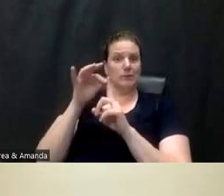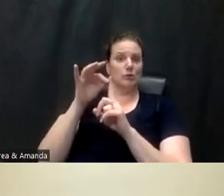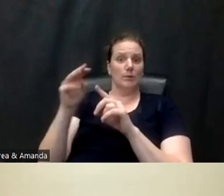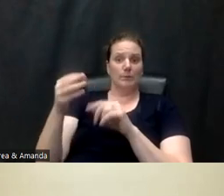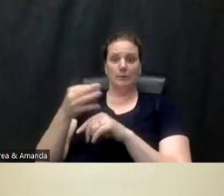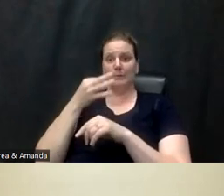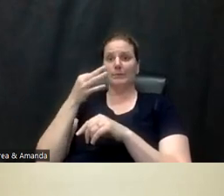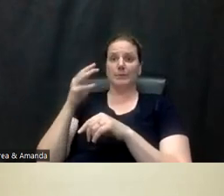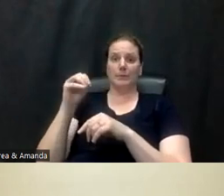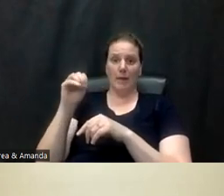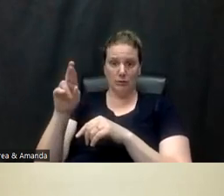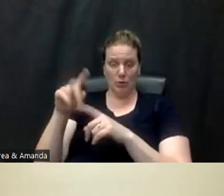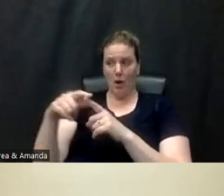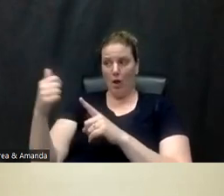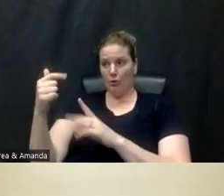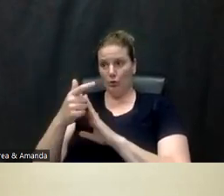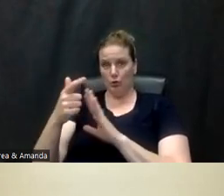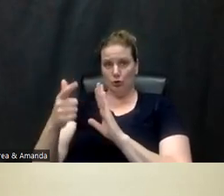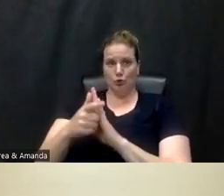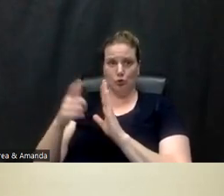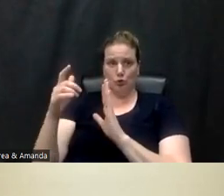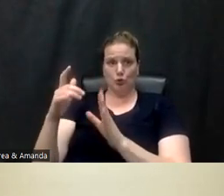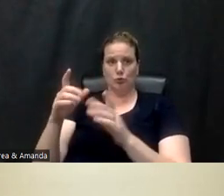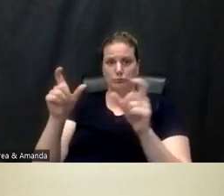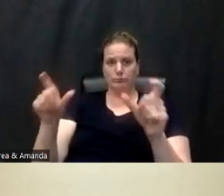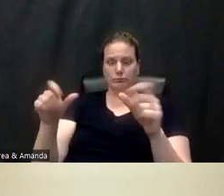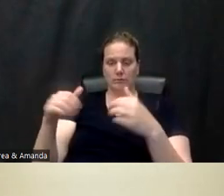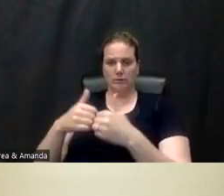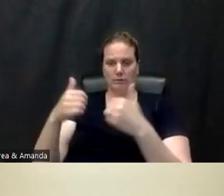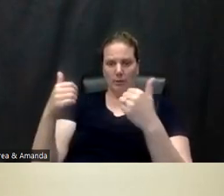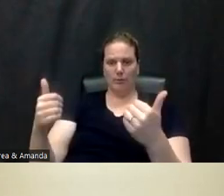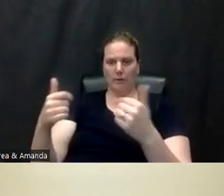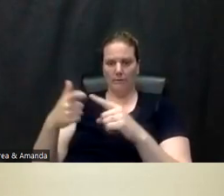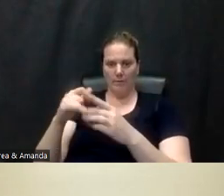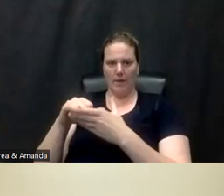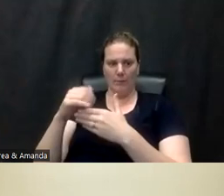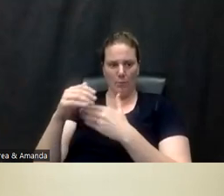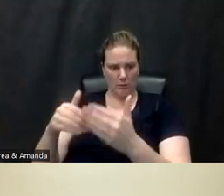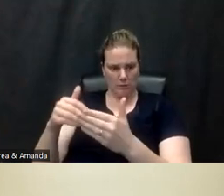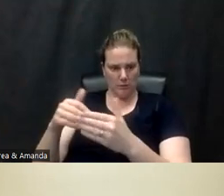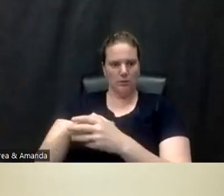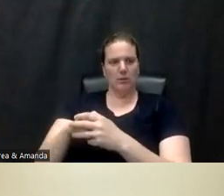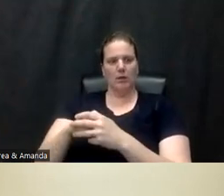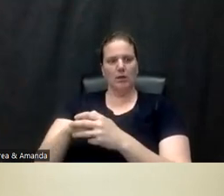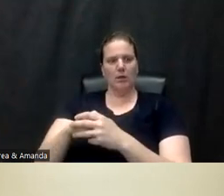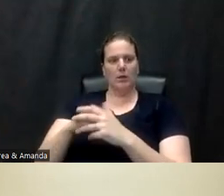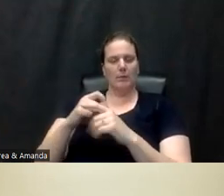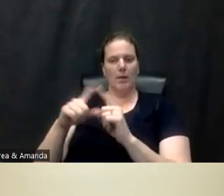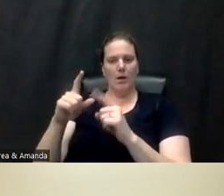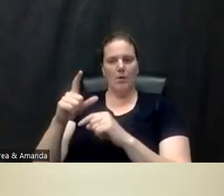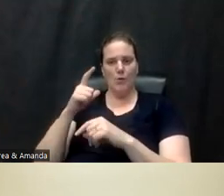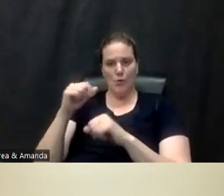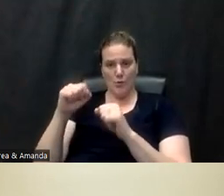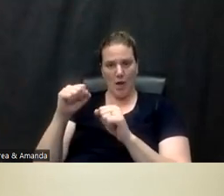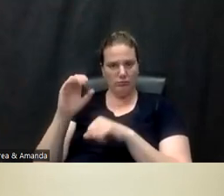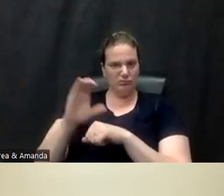or like another attorney who is sort of like somewhat separate from the process, but who is maybe able to